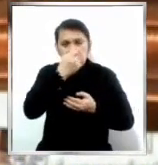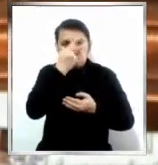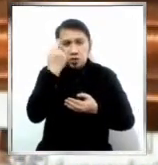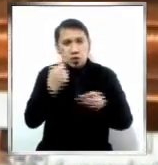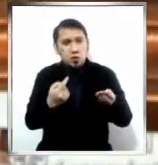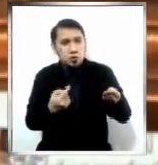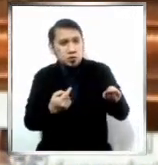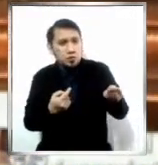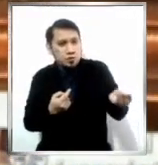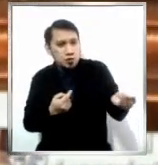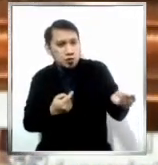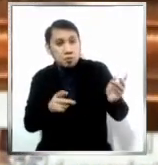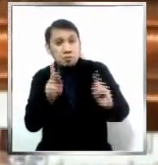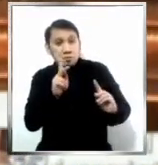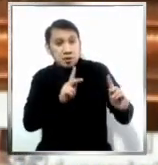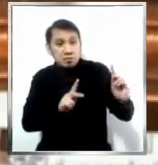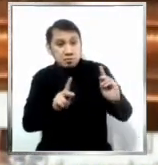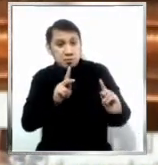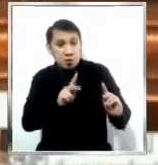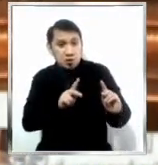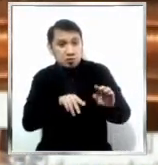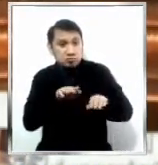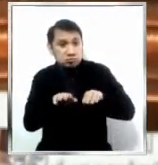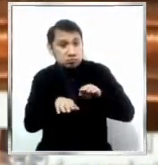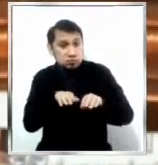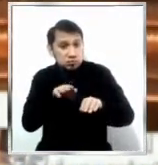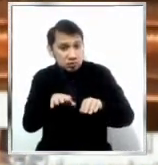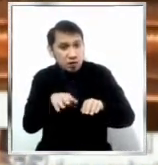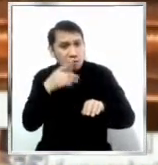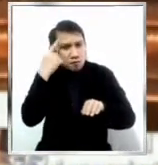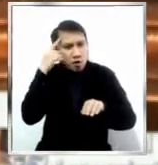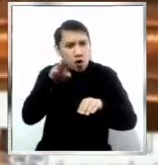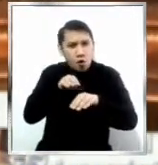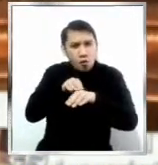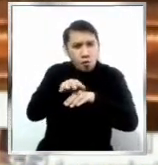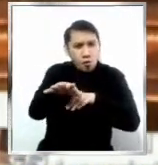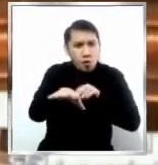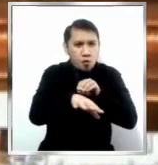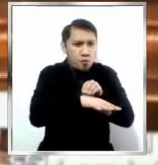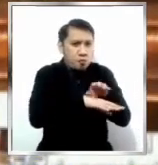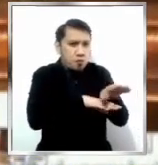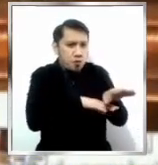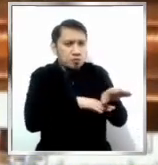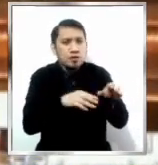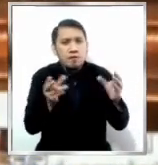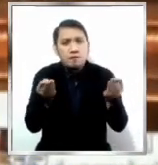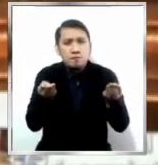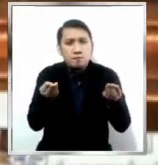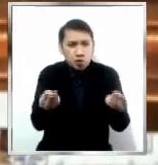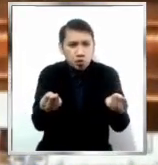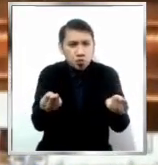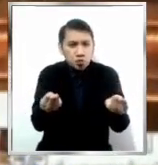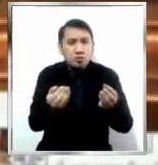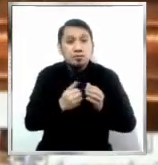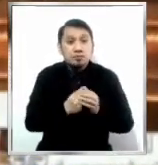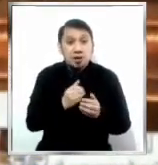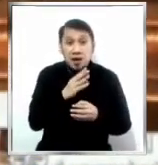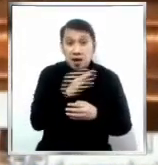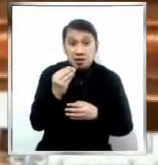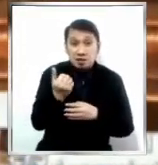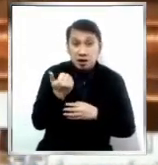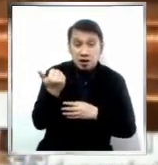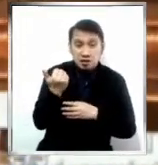naglalakad na magkocontaminate ng iba. At yung iba naman,